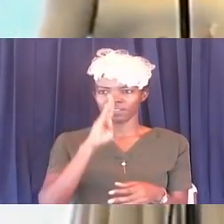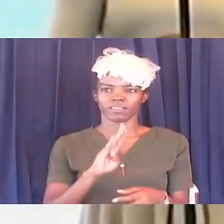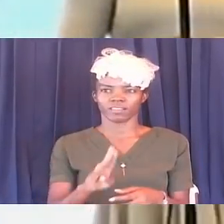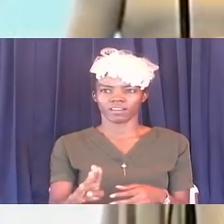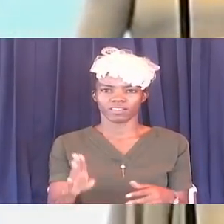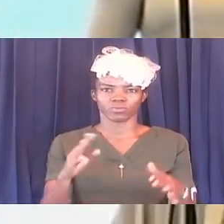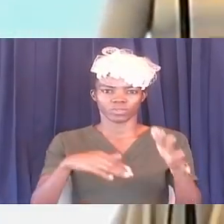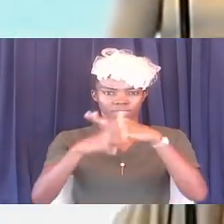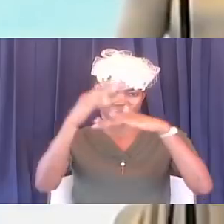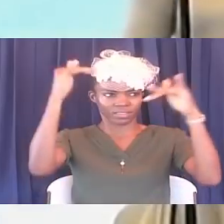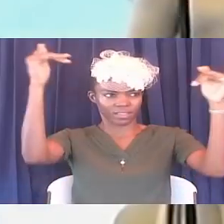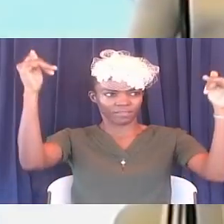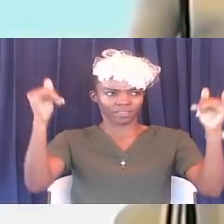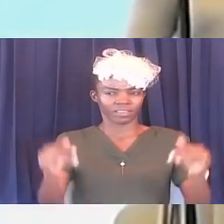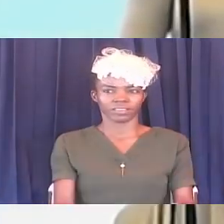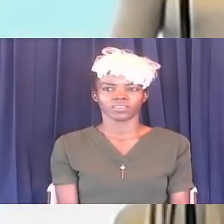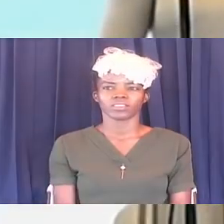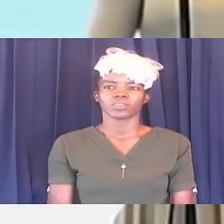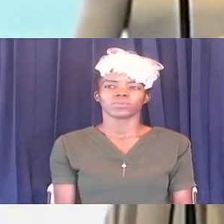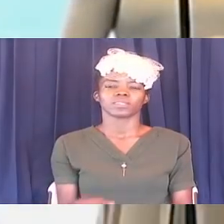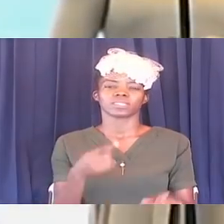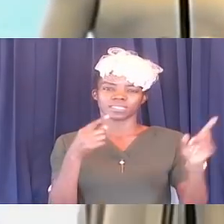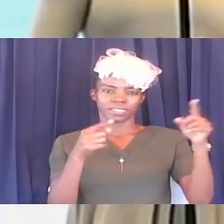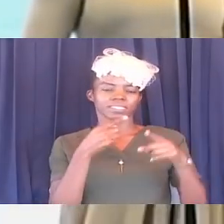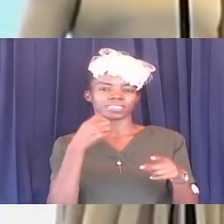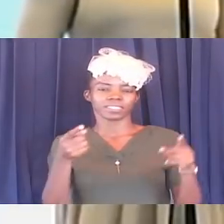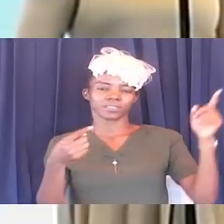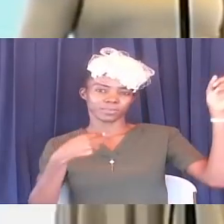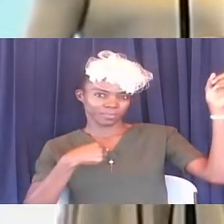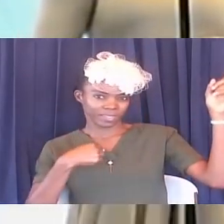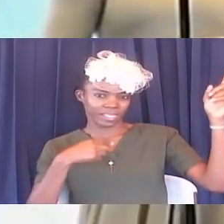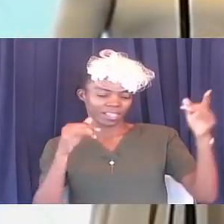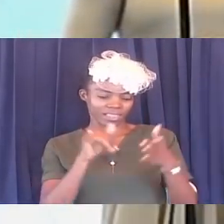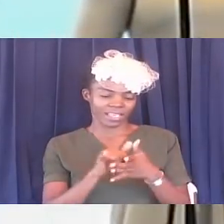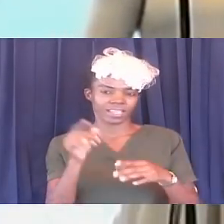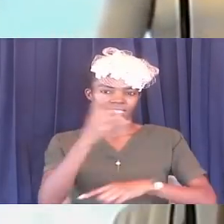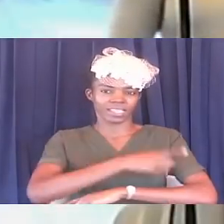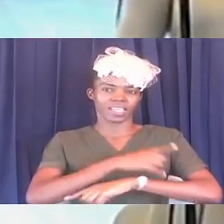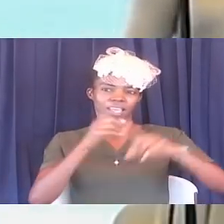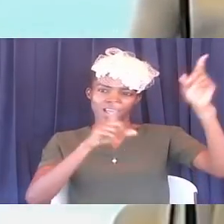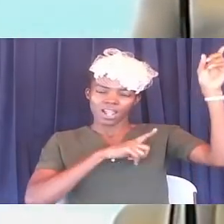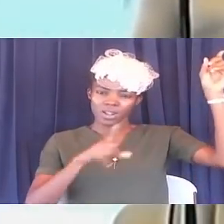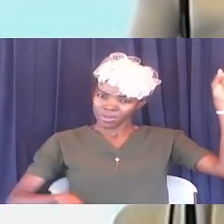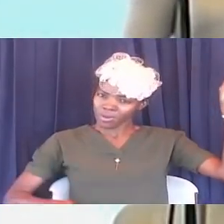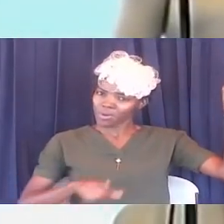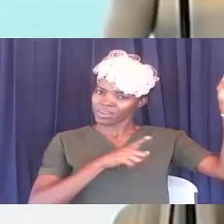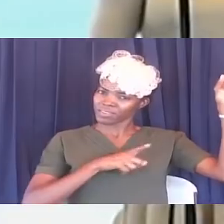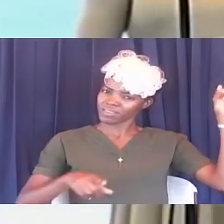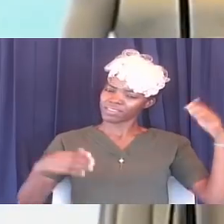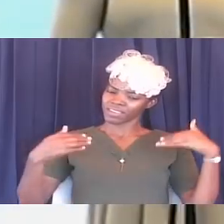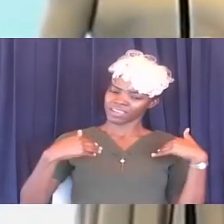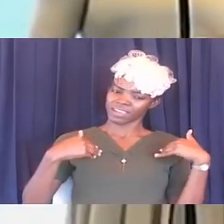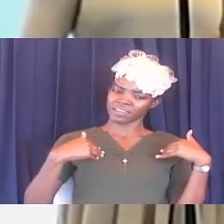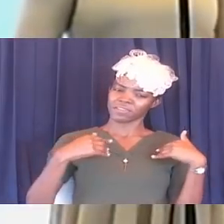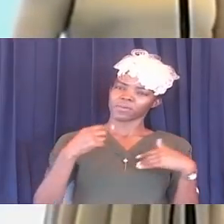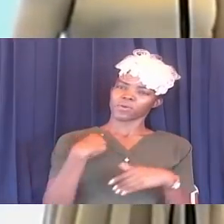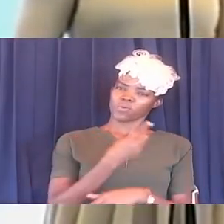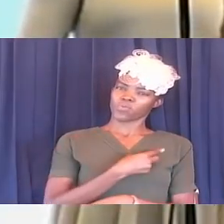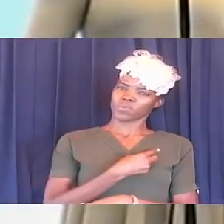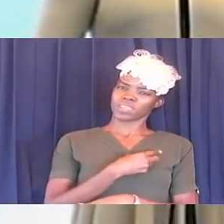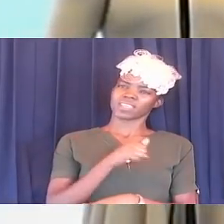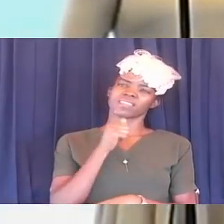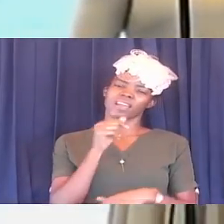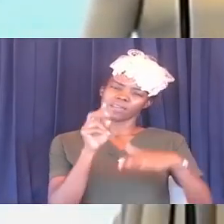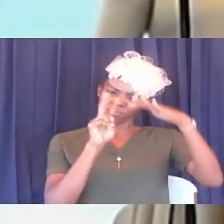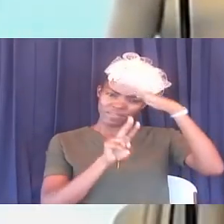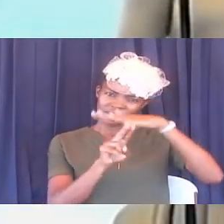will say to me in that day, Lord, Lord, have we not prophesied in thy name, and in thy